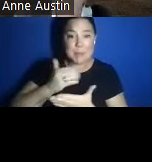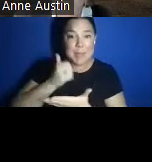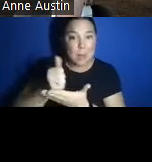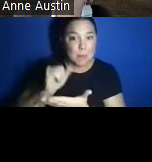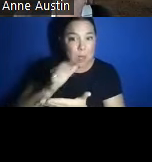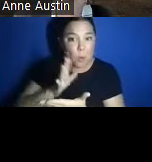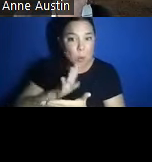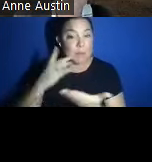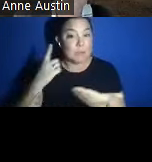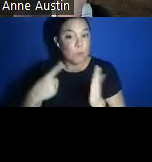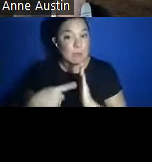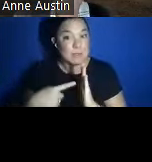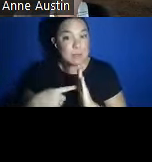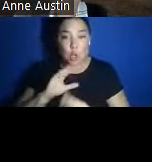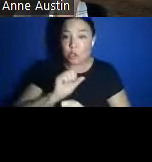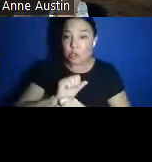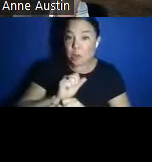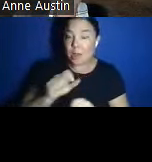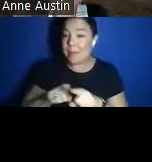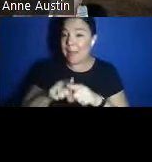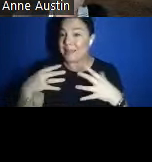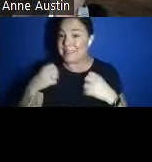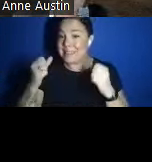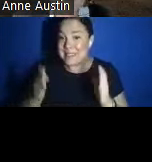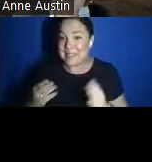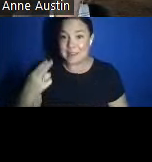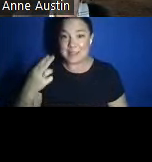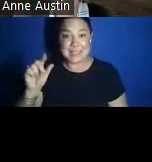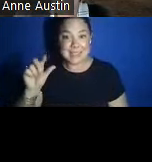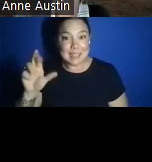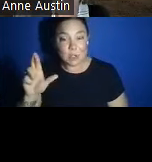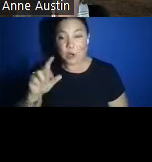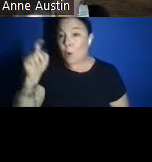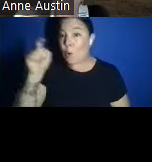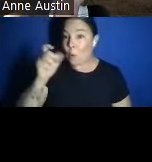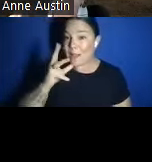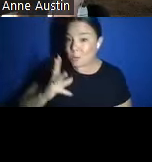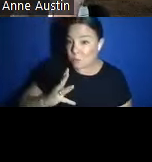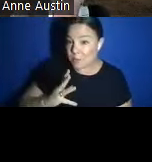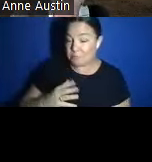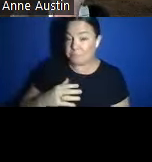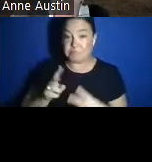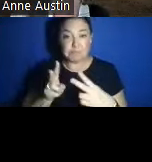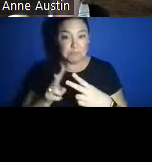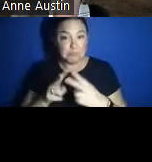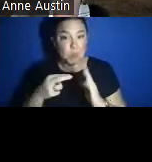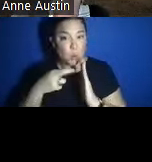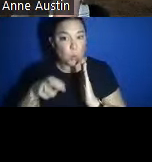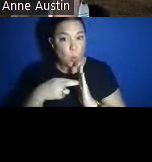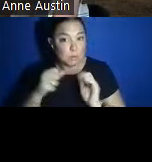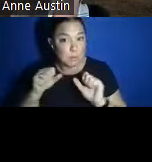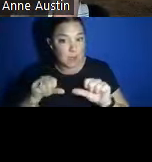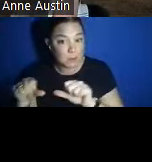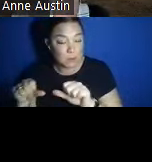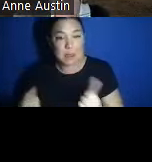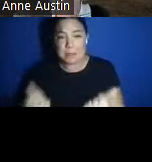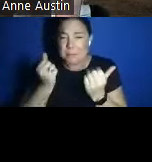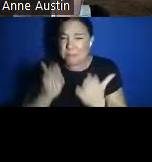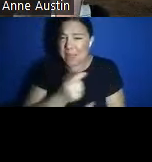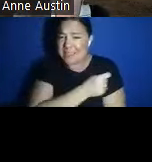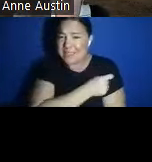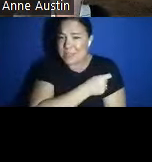a healer or a wise woman. And it's interesting because even though she has so many tattoos connecting her with